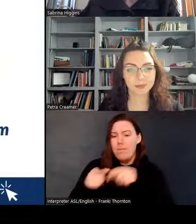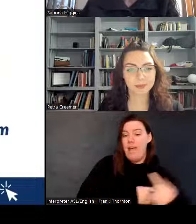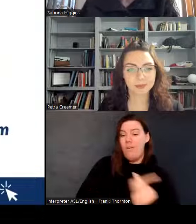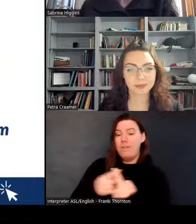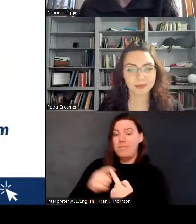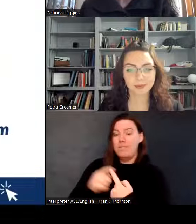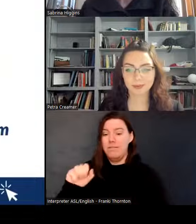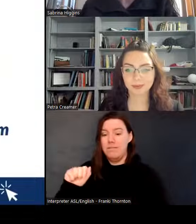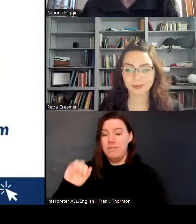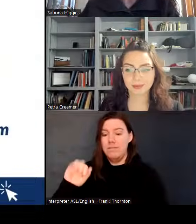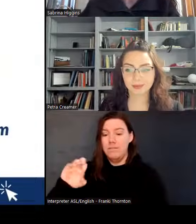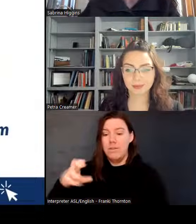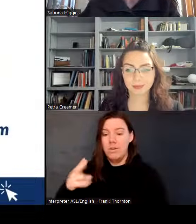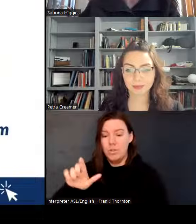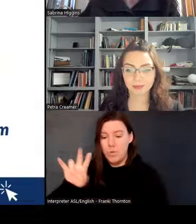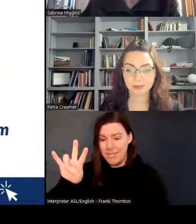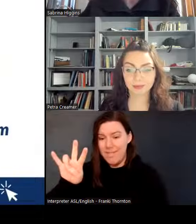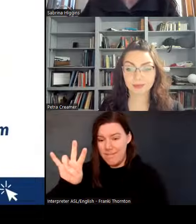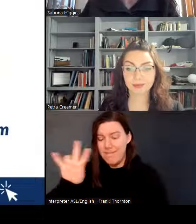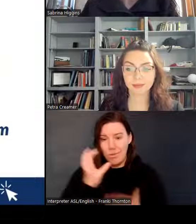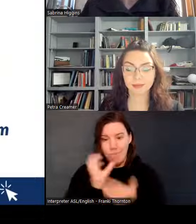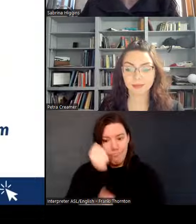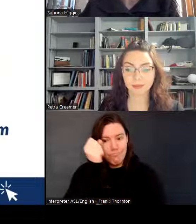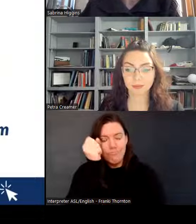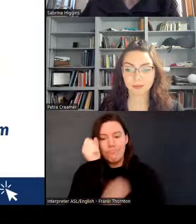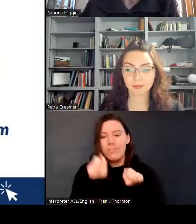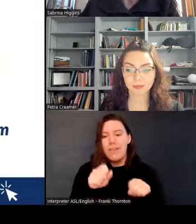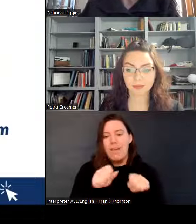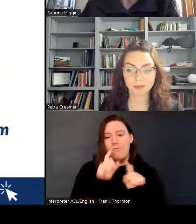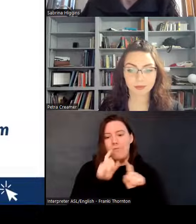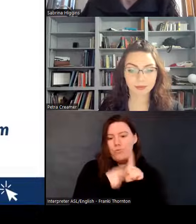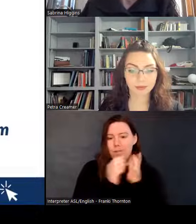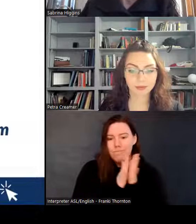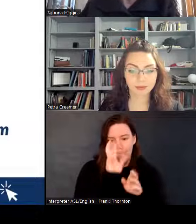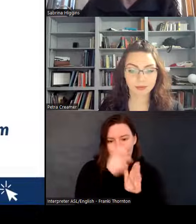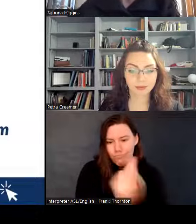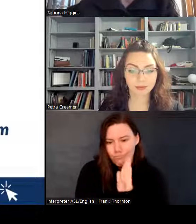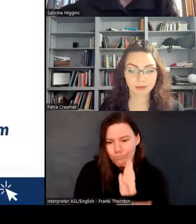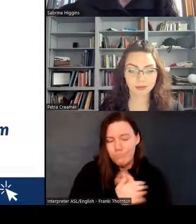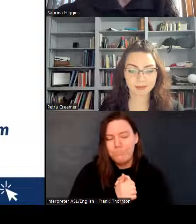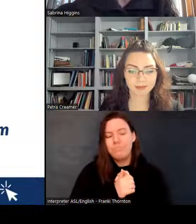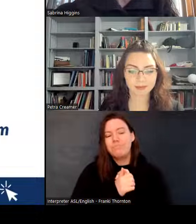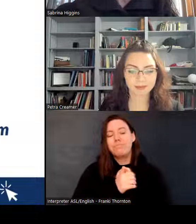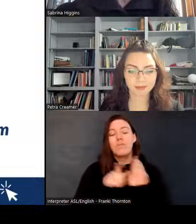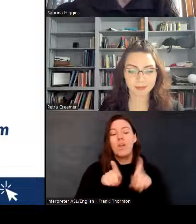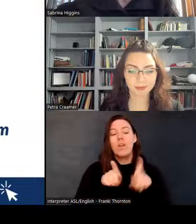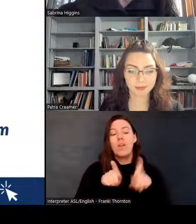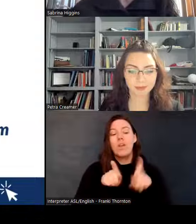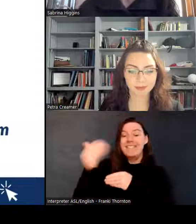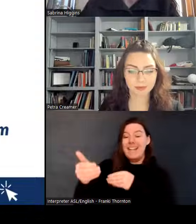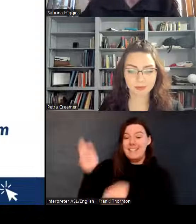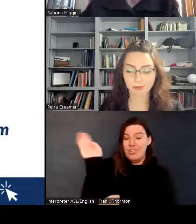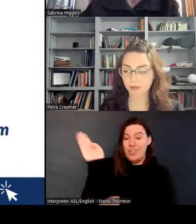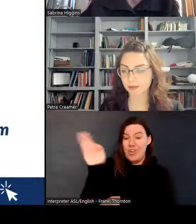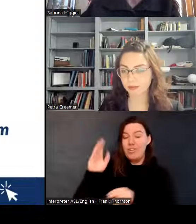We'd also like to announce our next upcoming Archaeology Hour talk, which is part of our